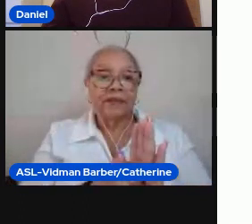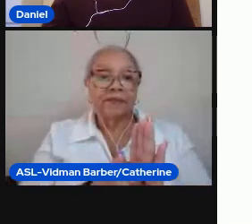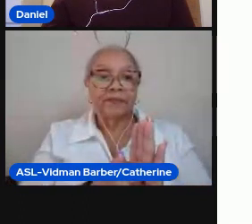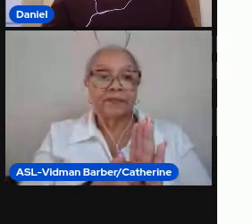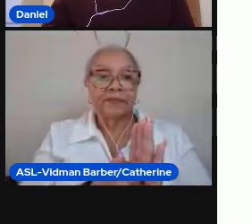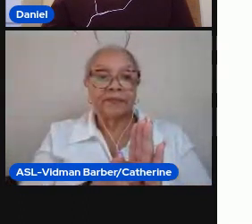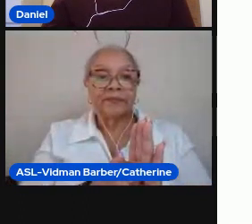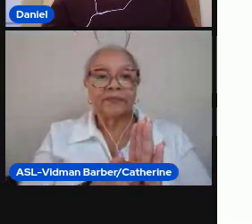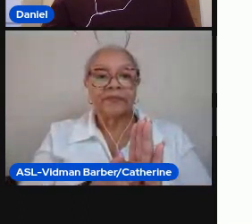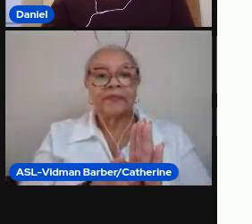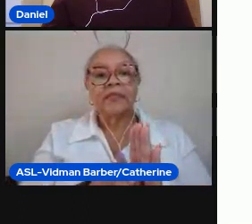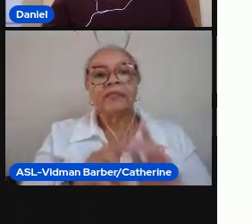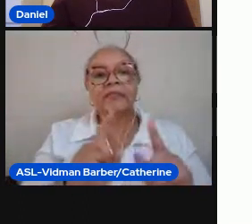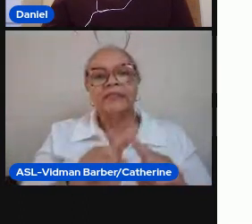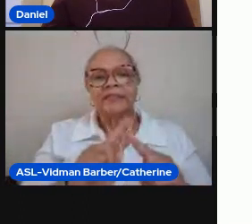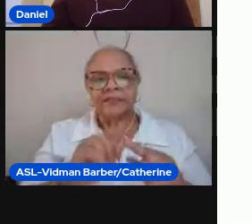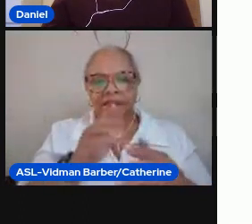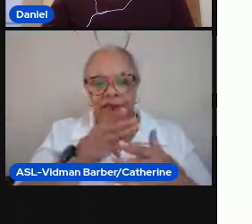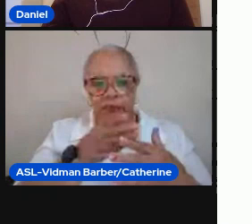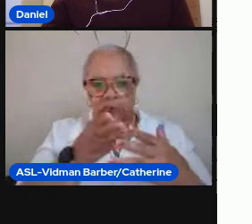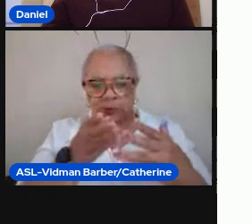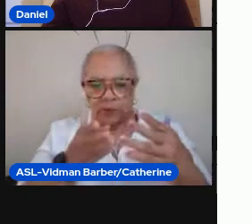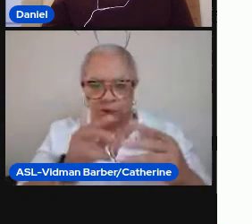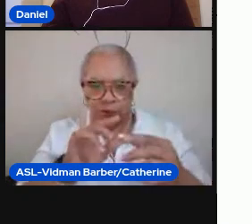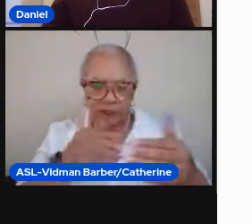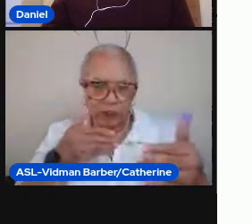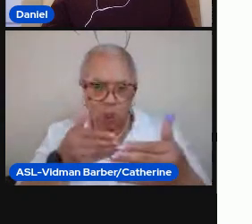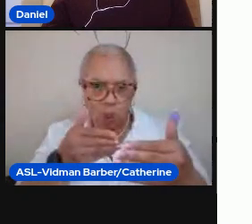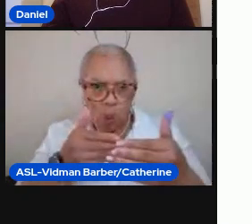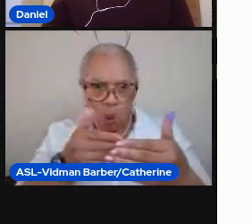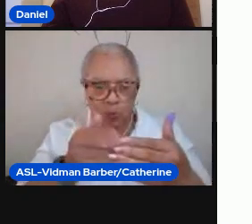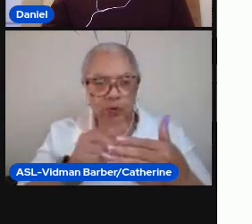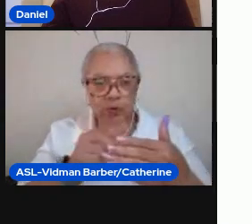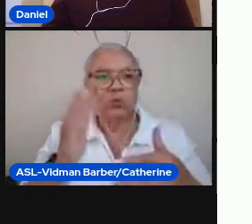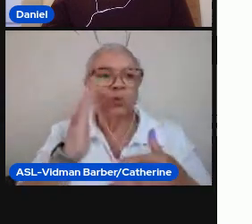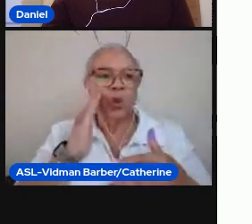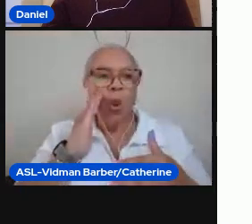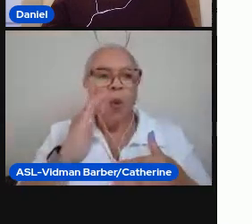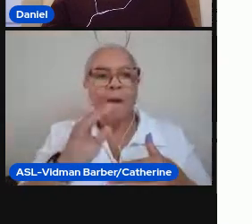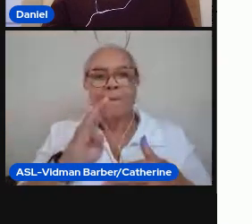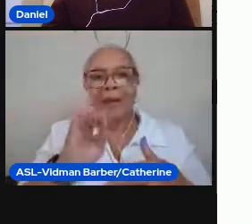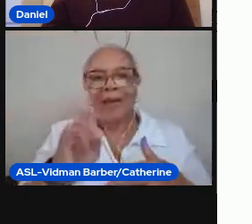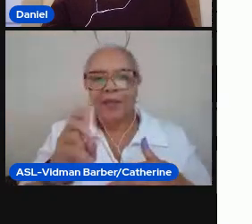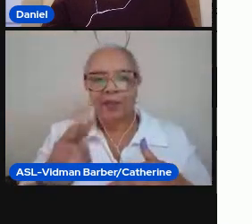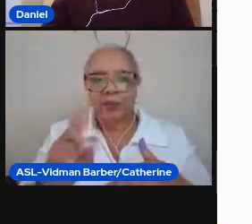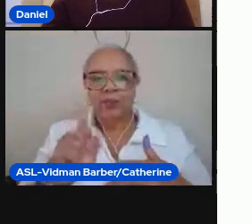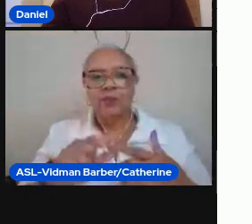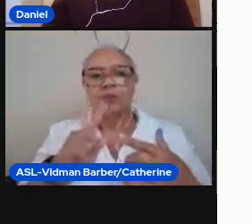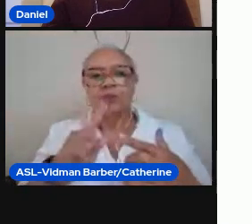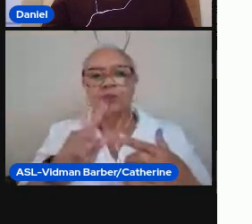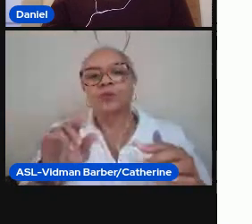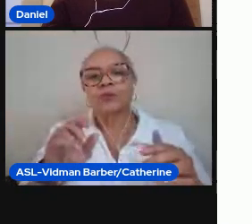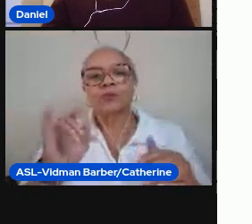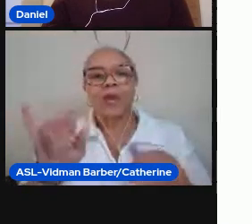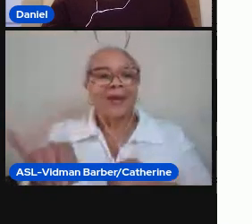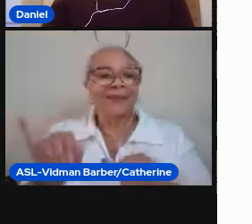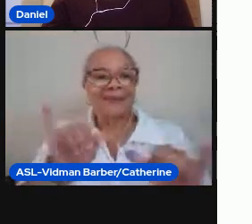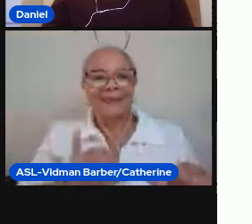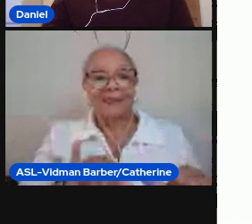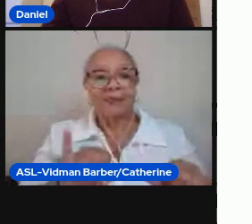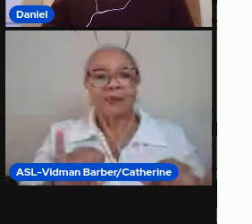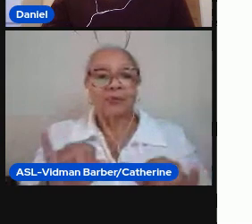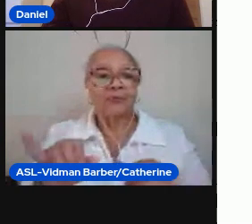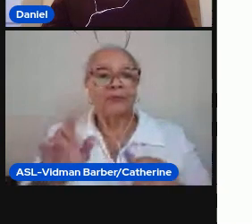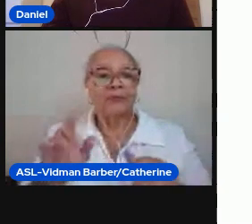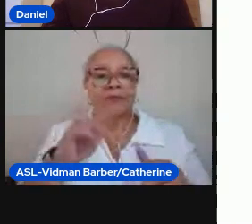particular sequences that are very close to known binders, including sequences that were identical to the known binders. So essentially what